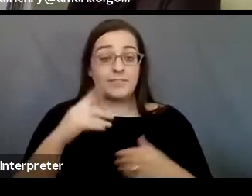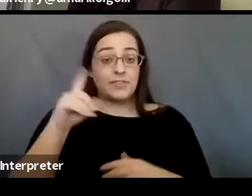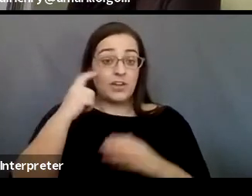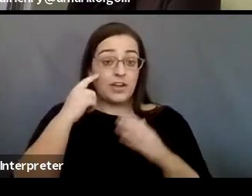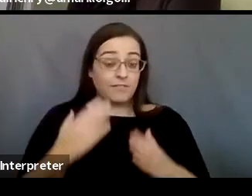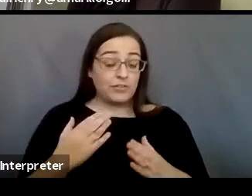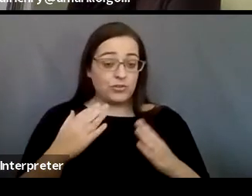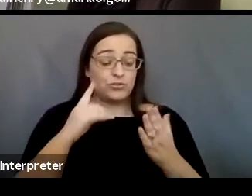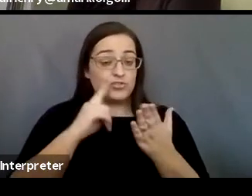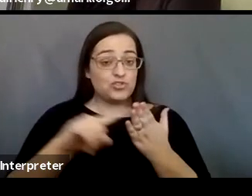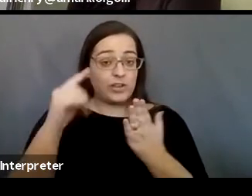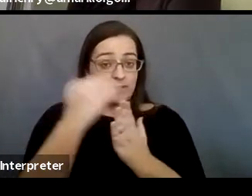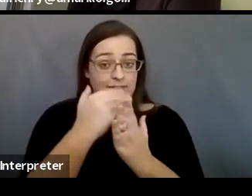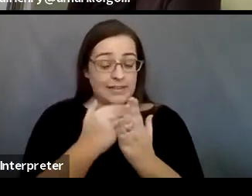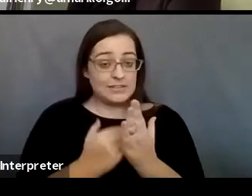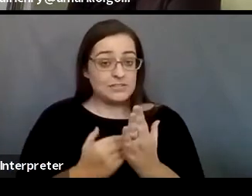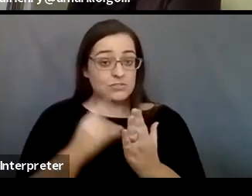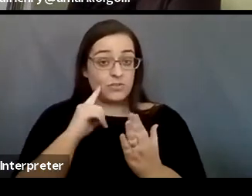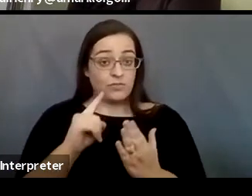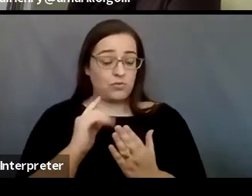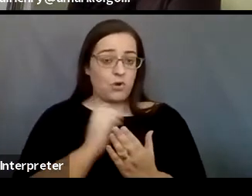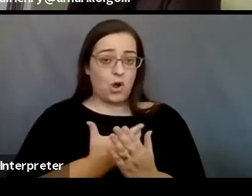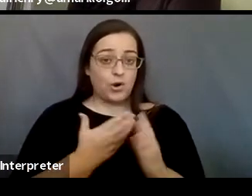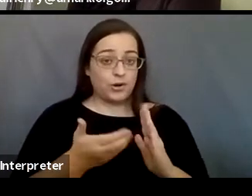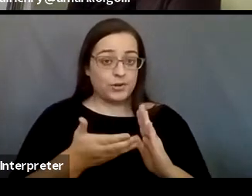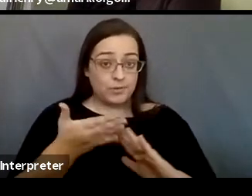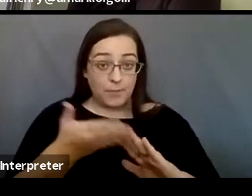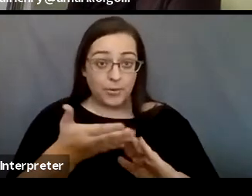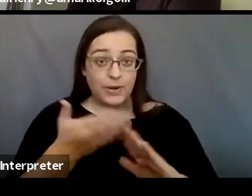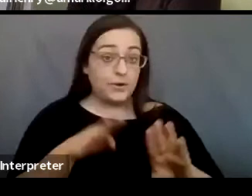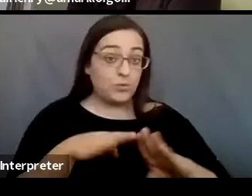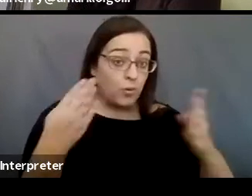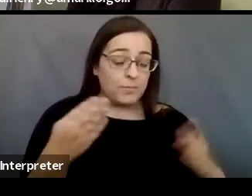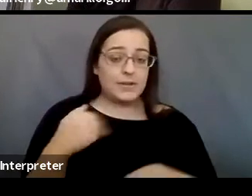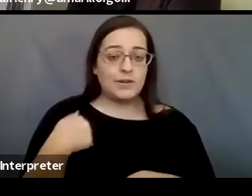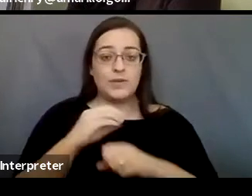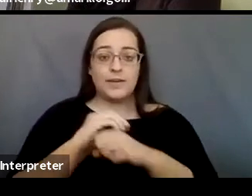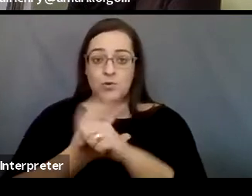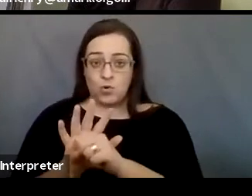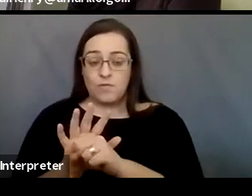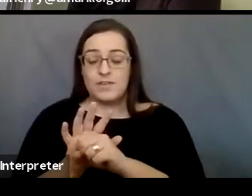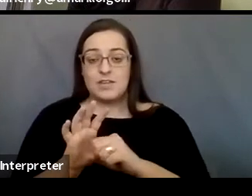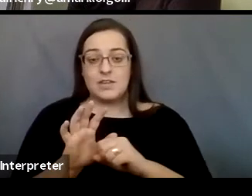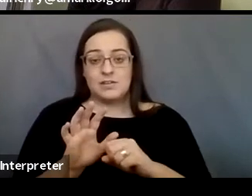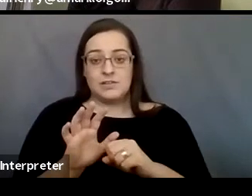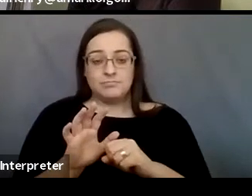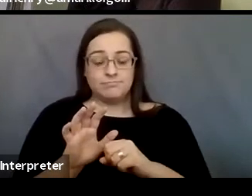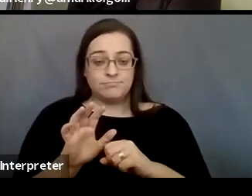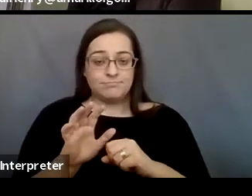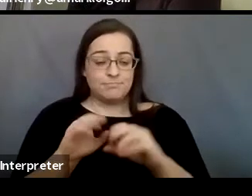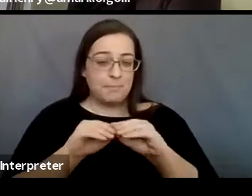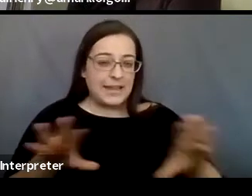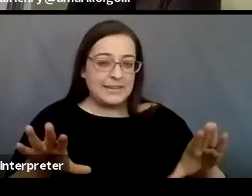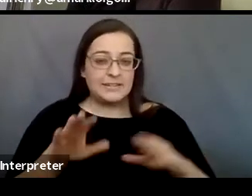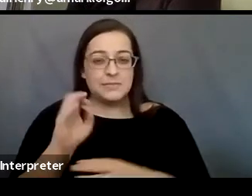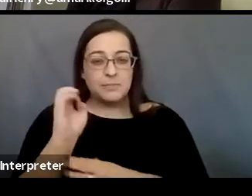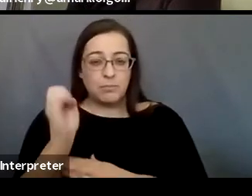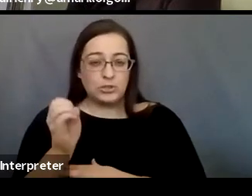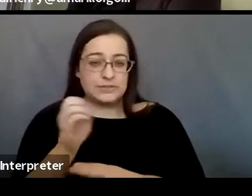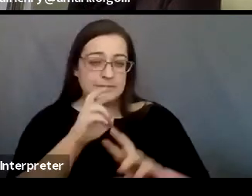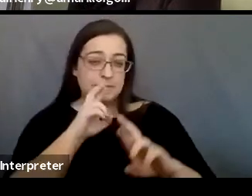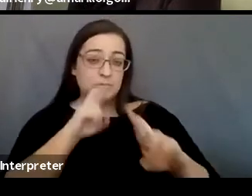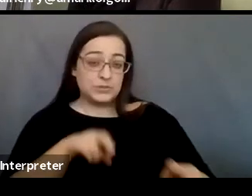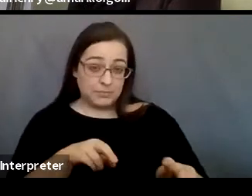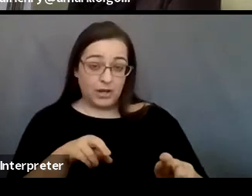for operation, and we've also got now the COVID-19 pandemic emergency response measures